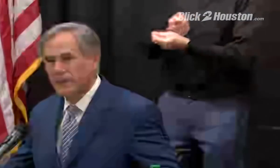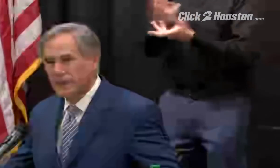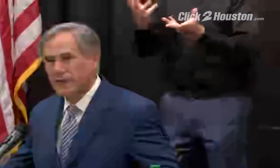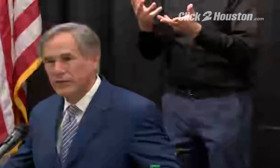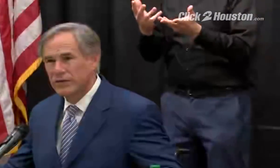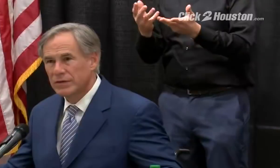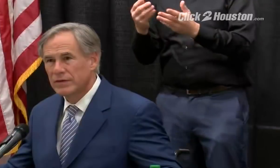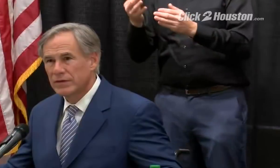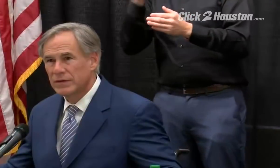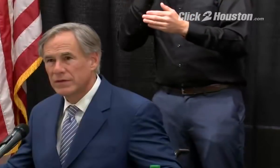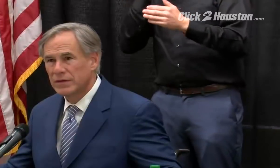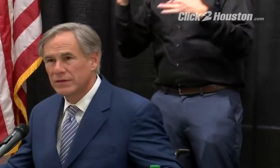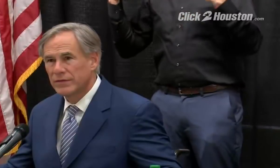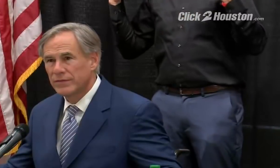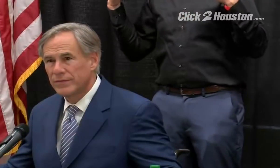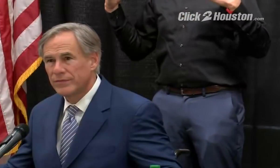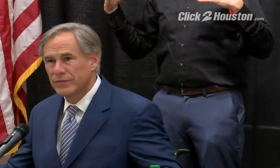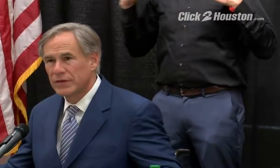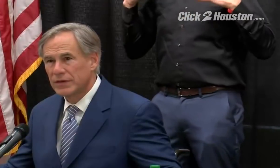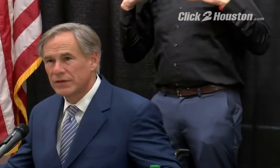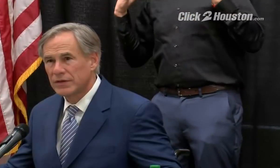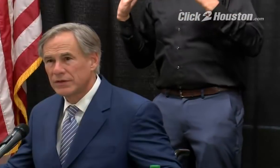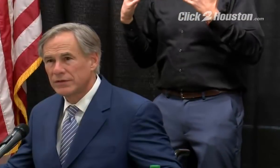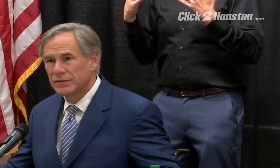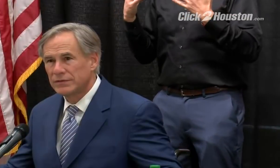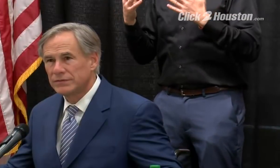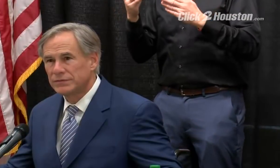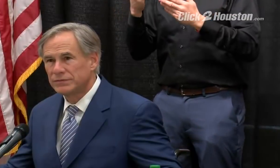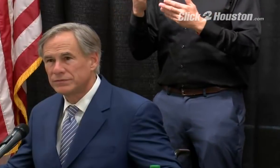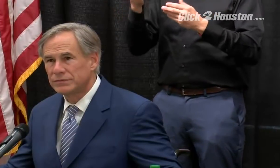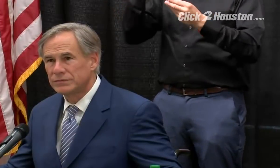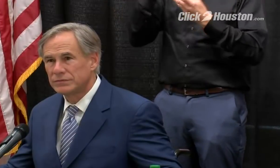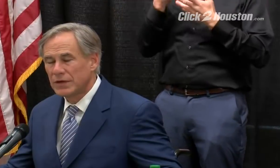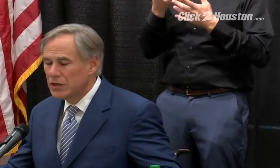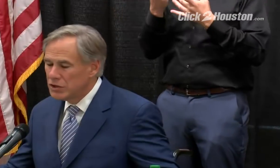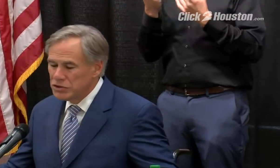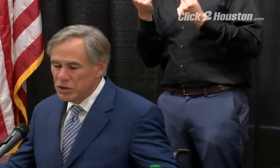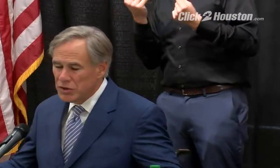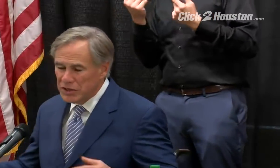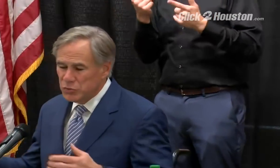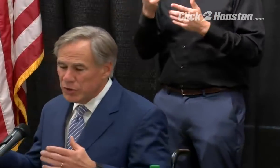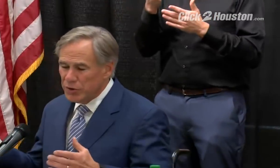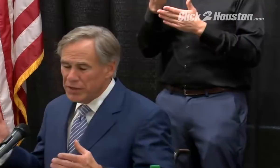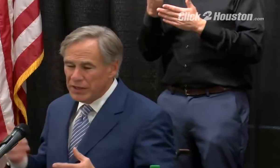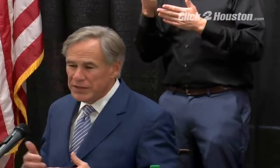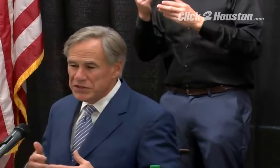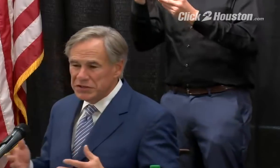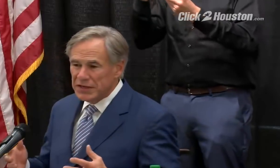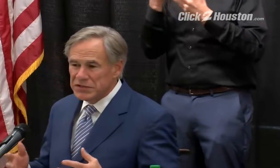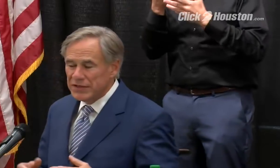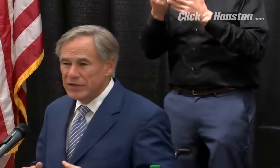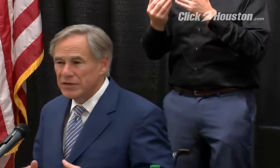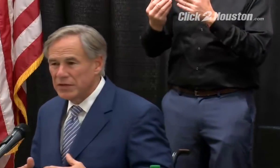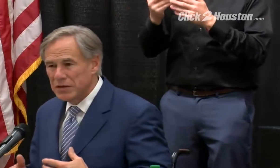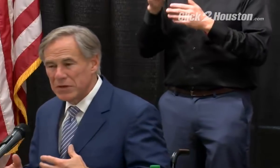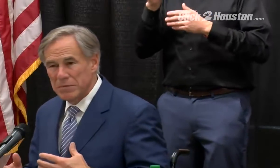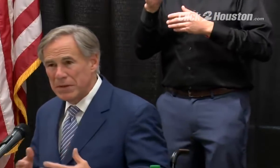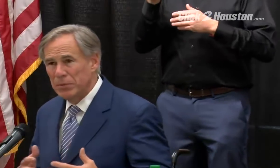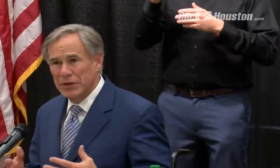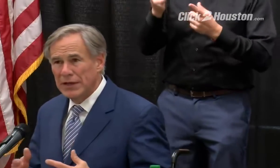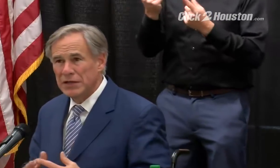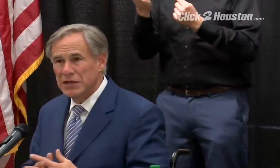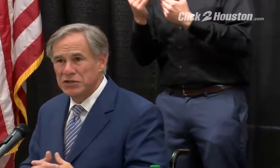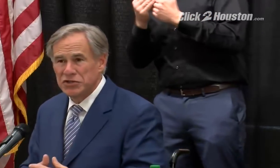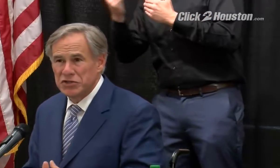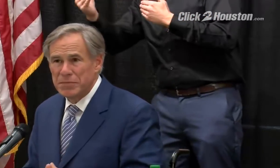this virus that we need to know as we prepare to go into the holidays. So as we go into the holidays and Thanksgiving, and